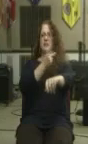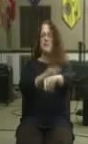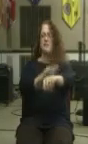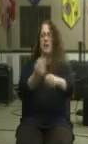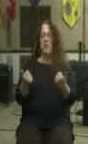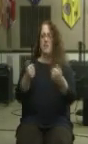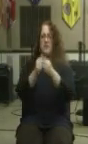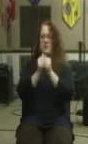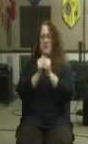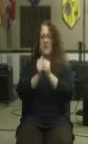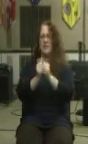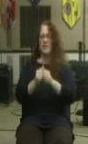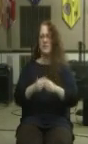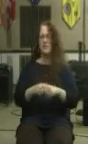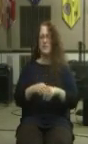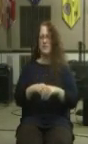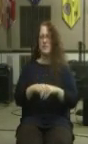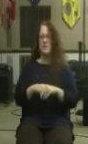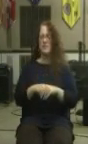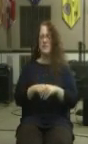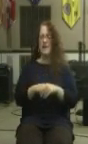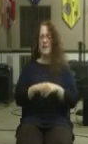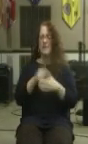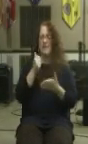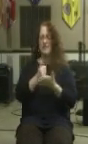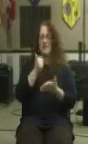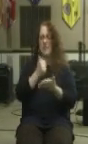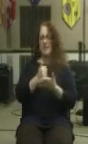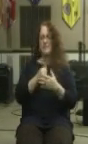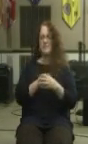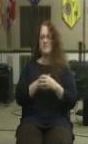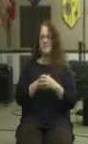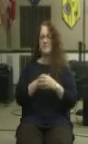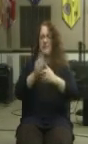is power in coming together.